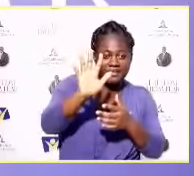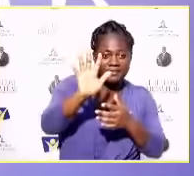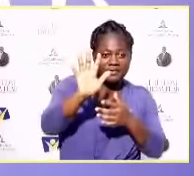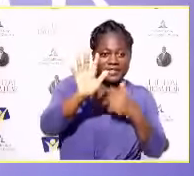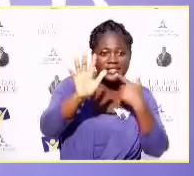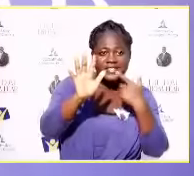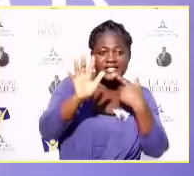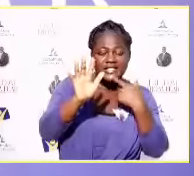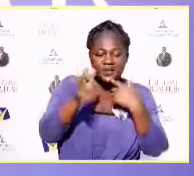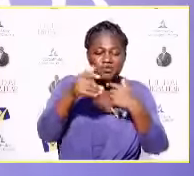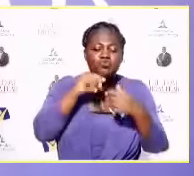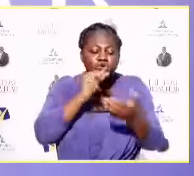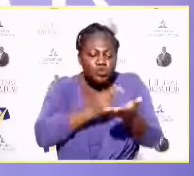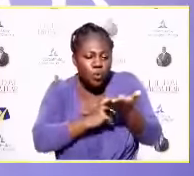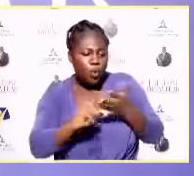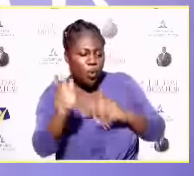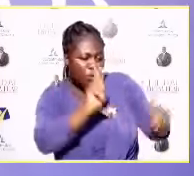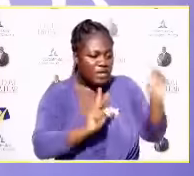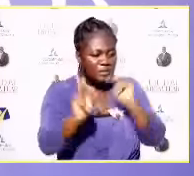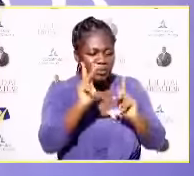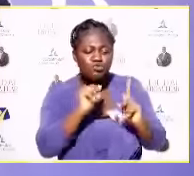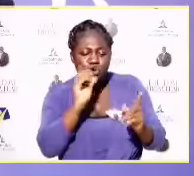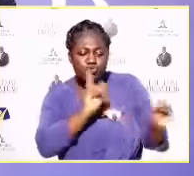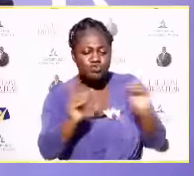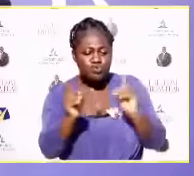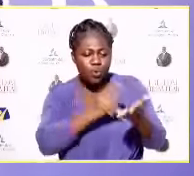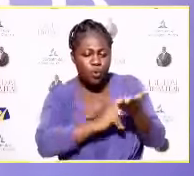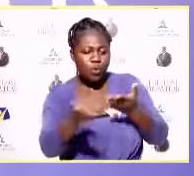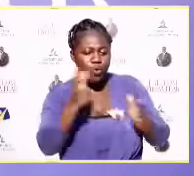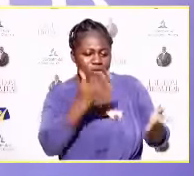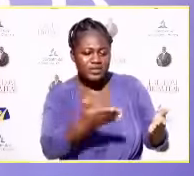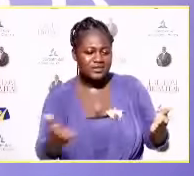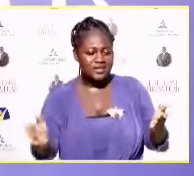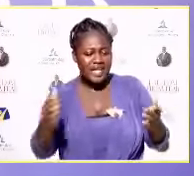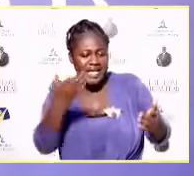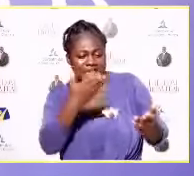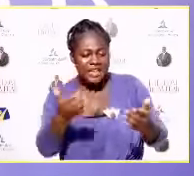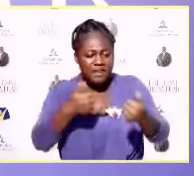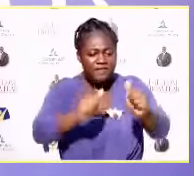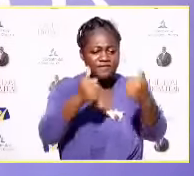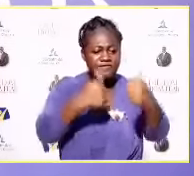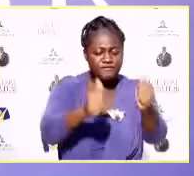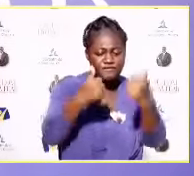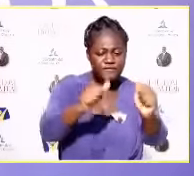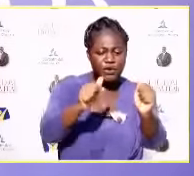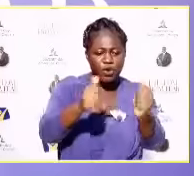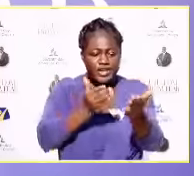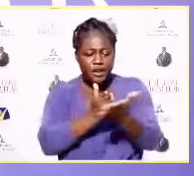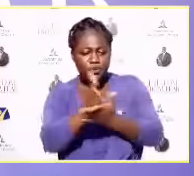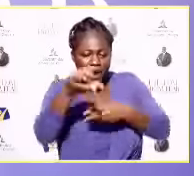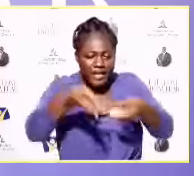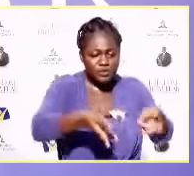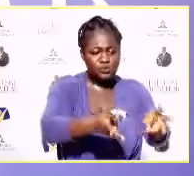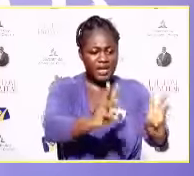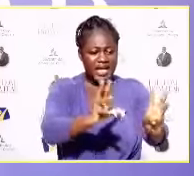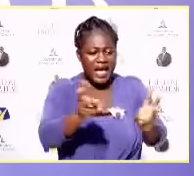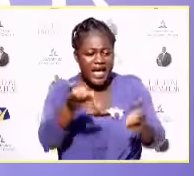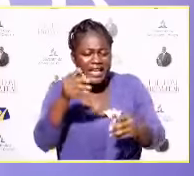unholy, without natural affection, truth breakers, false